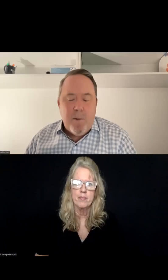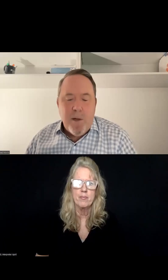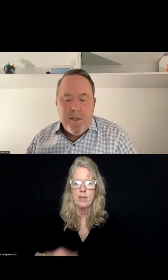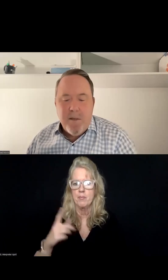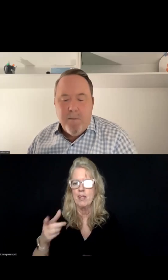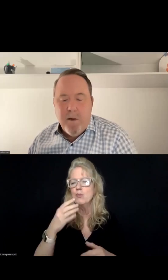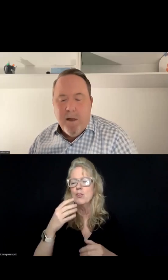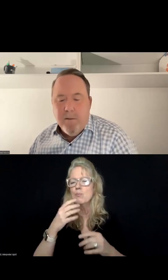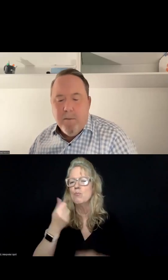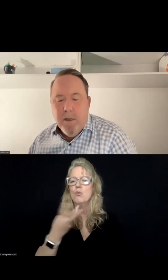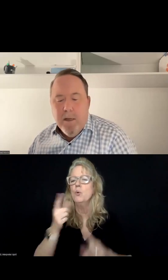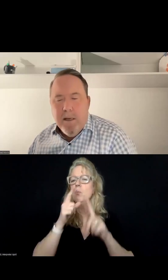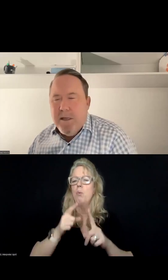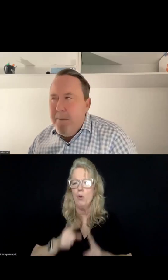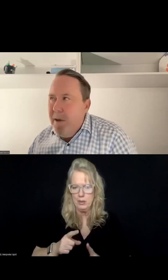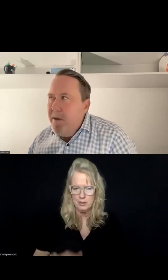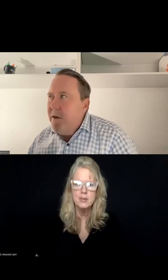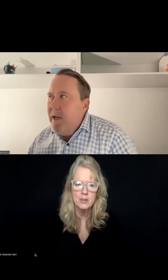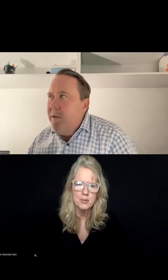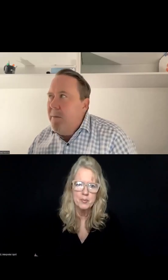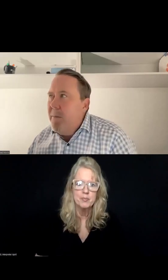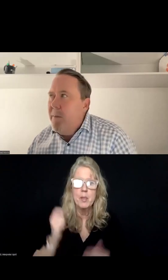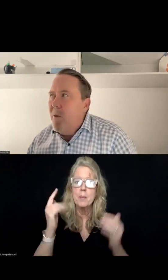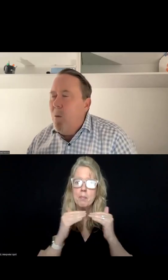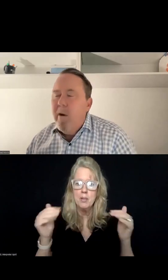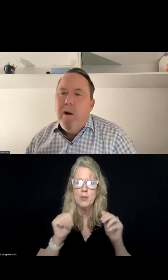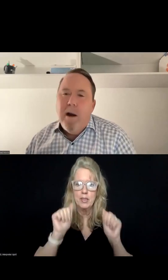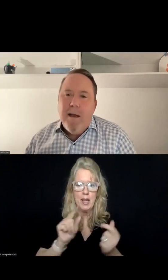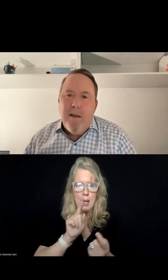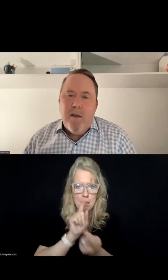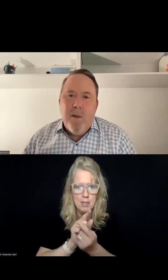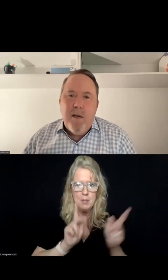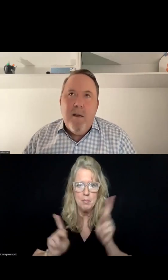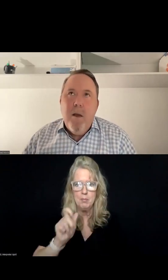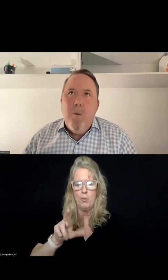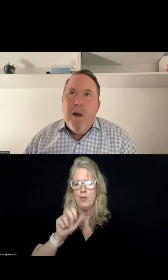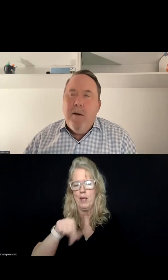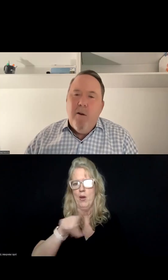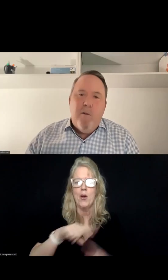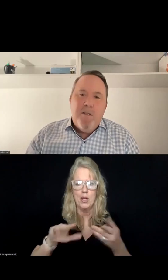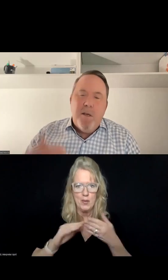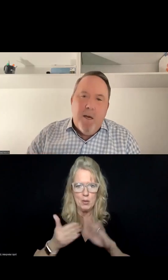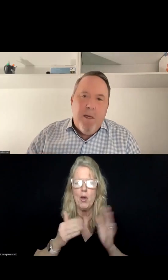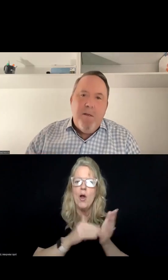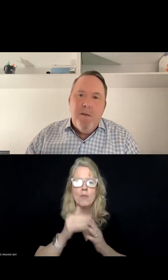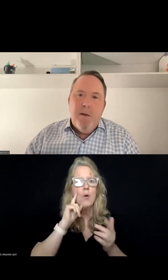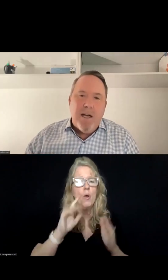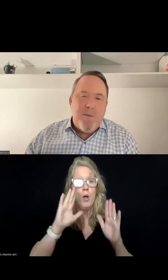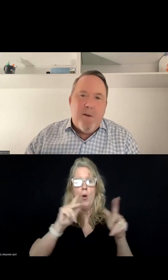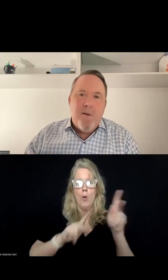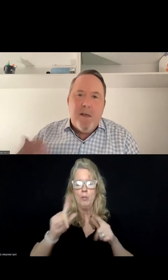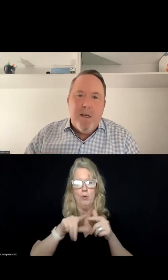few points is that peers are able to meet people where they're at in the community. We often hope folks can come